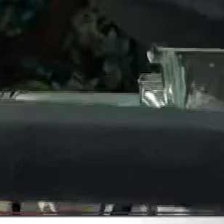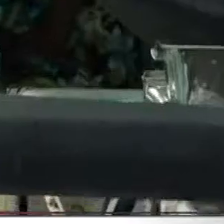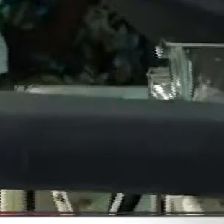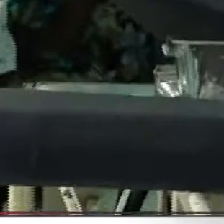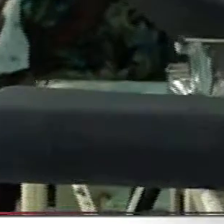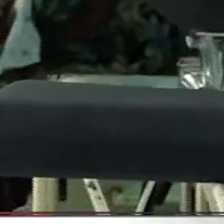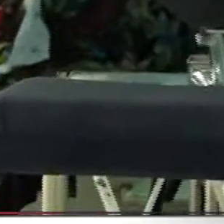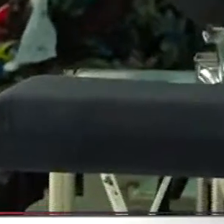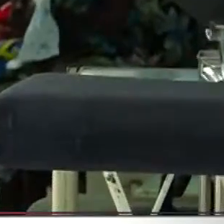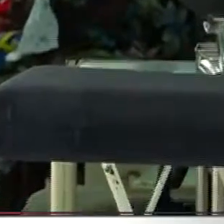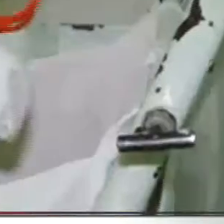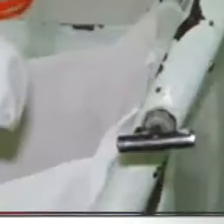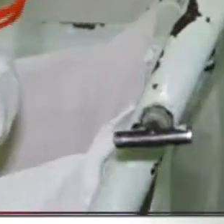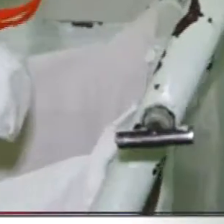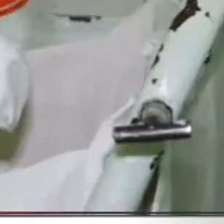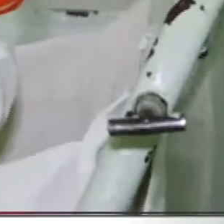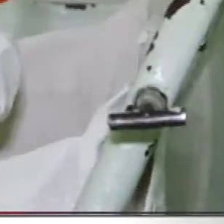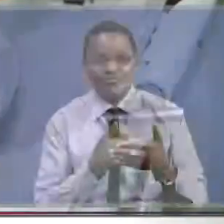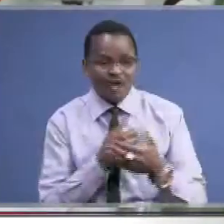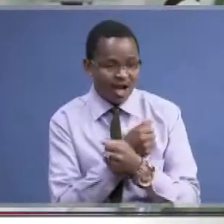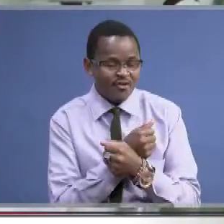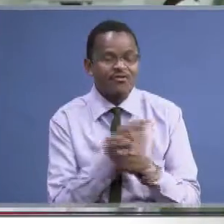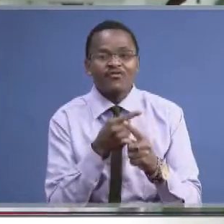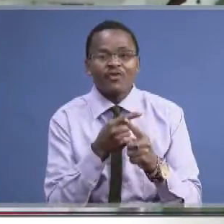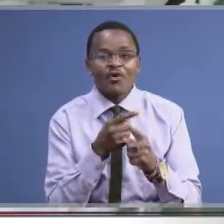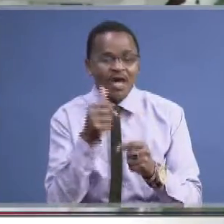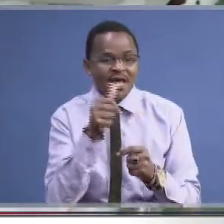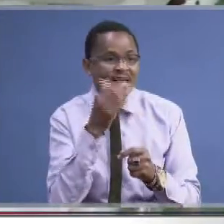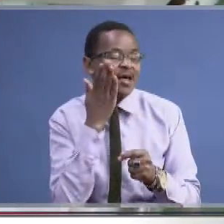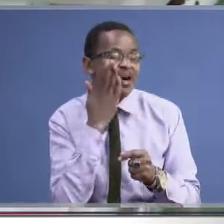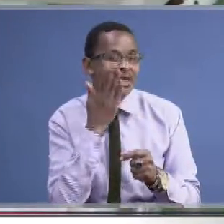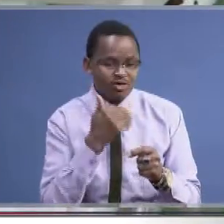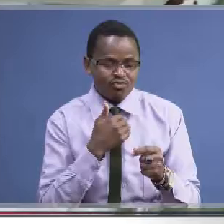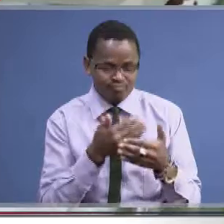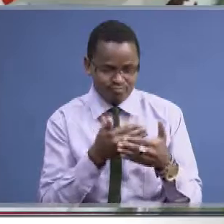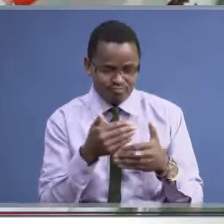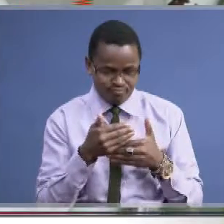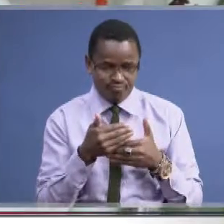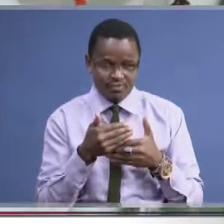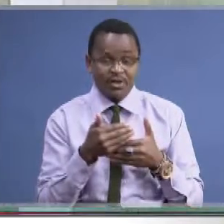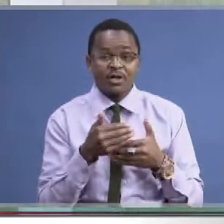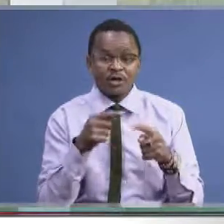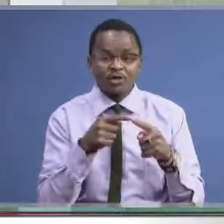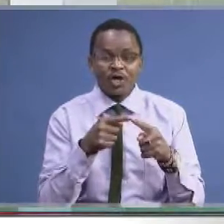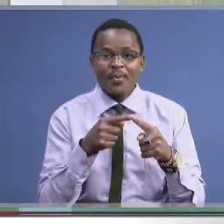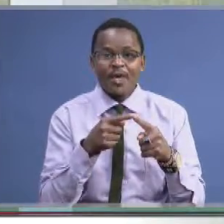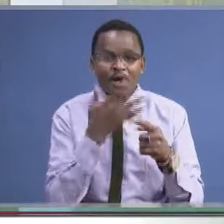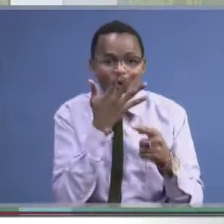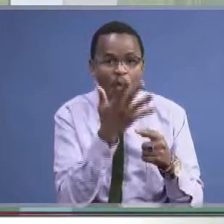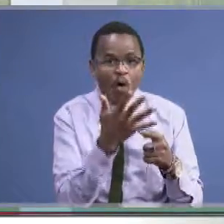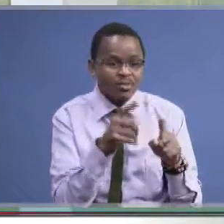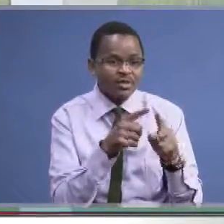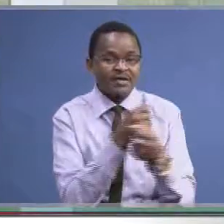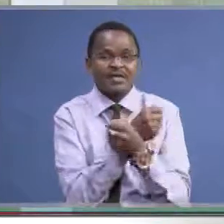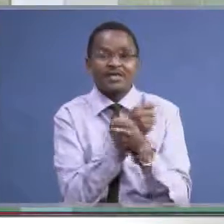The birth of a baby has profound effects on any mother. They're gripped with a strong desire to hold the baby, keep it warm, safe, and